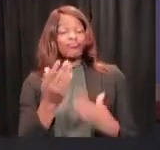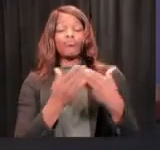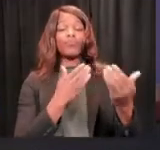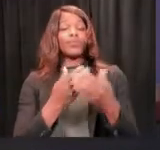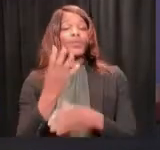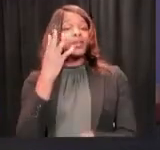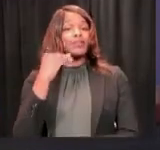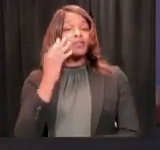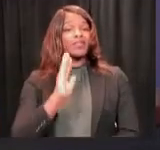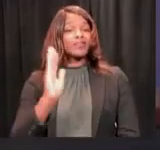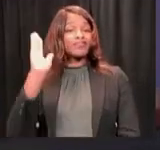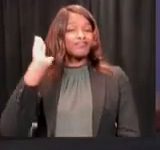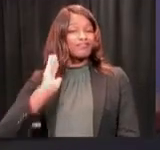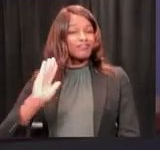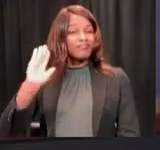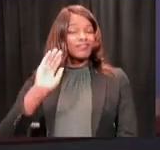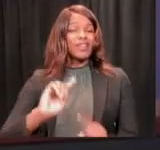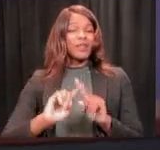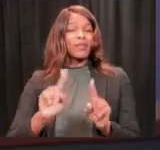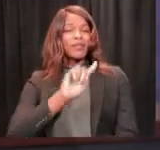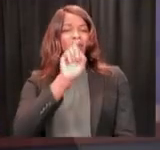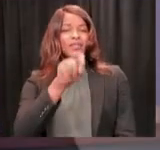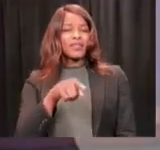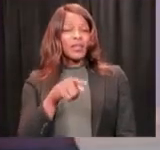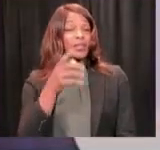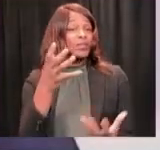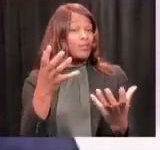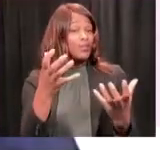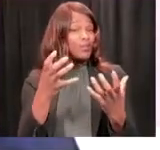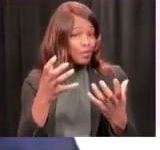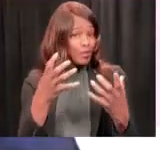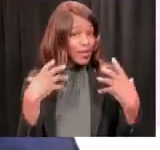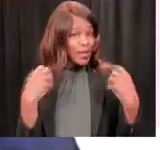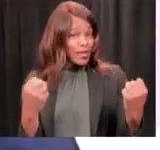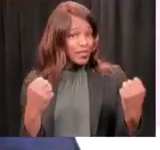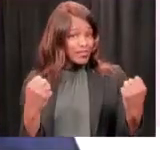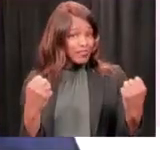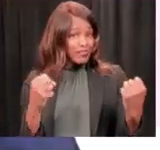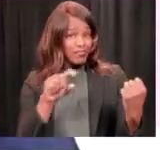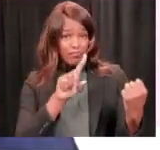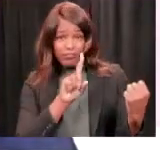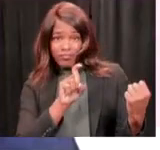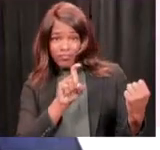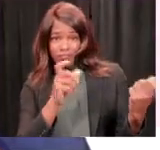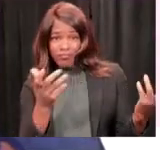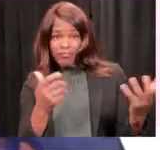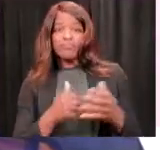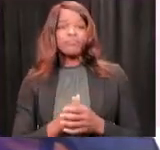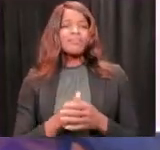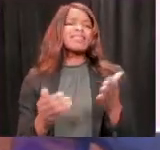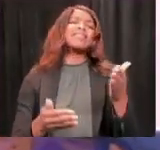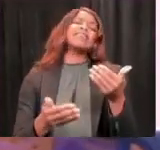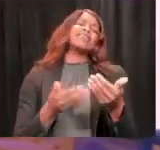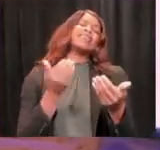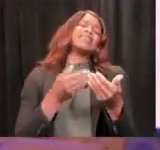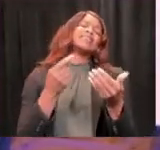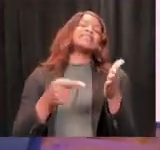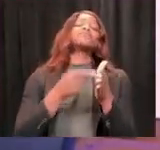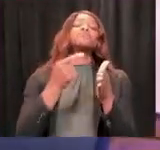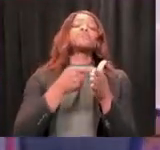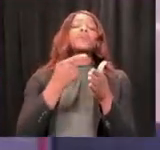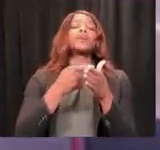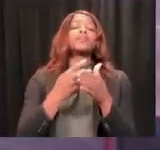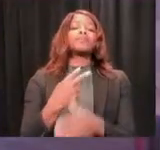may have faced. But the question is this, do you want it? It's much easier sometimes to get caught